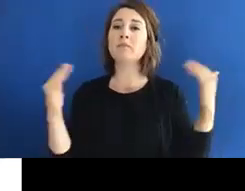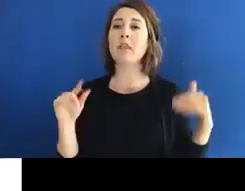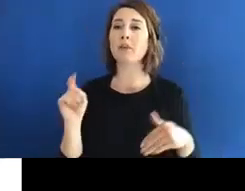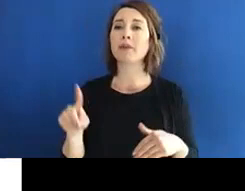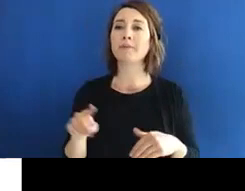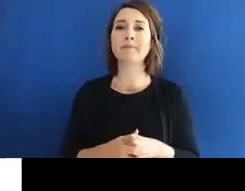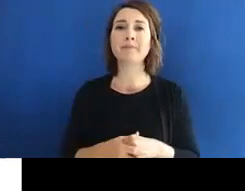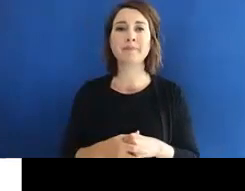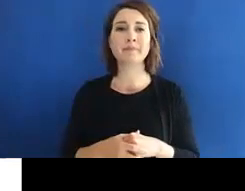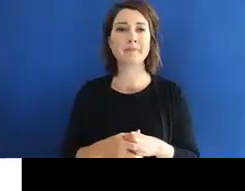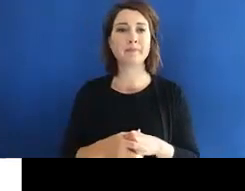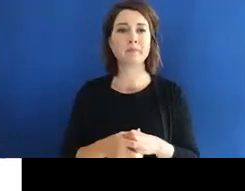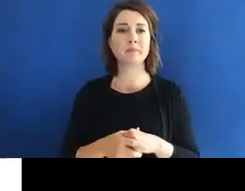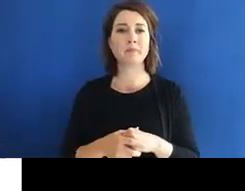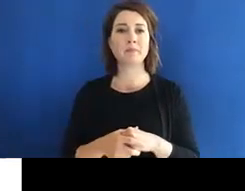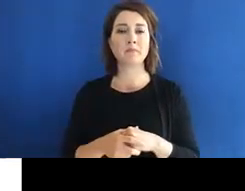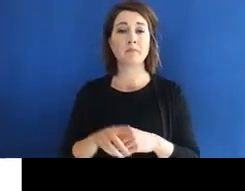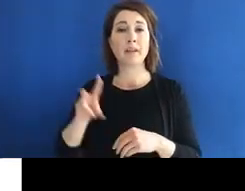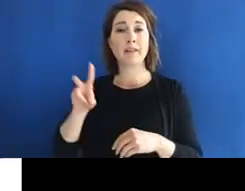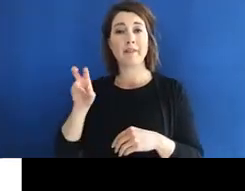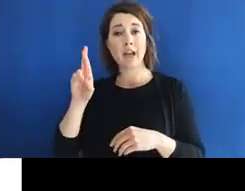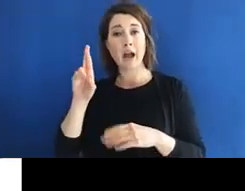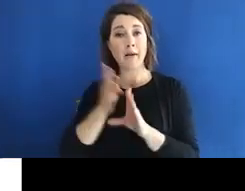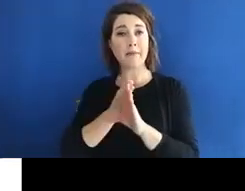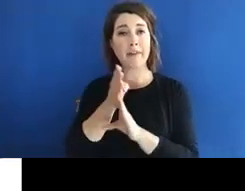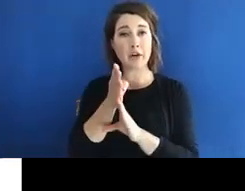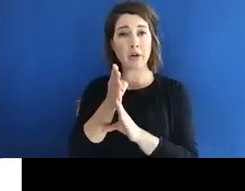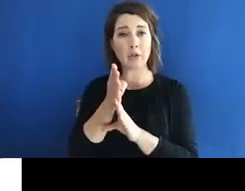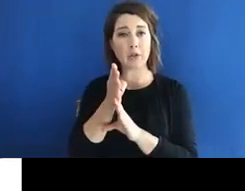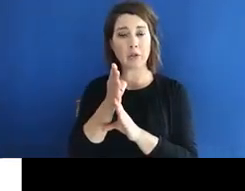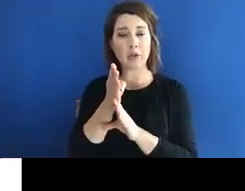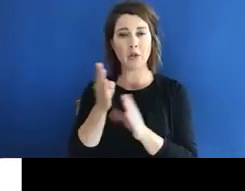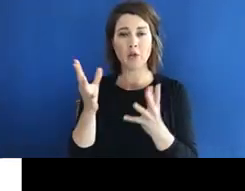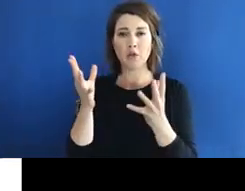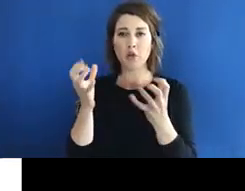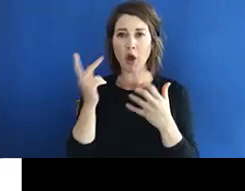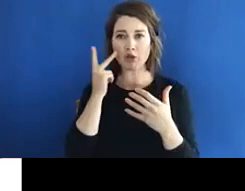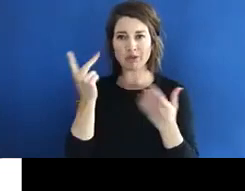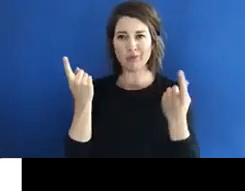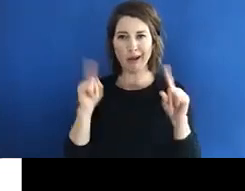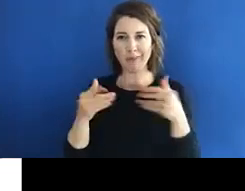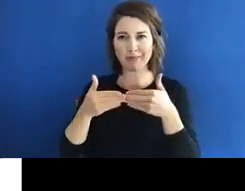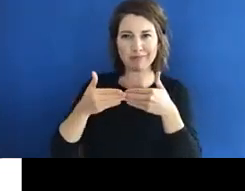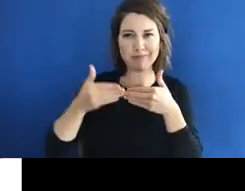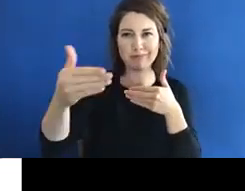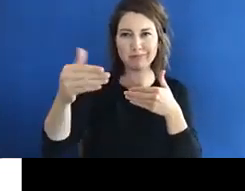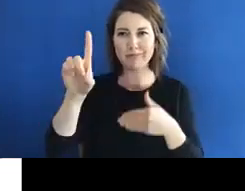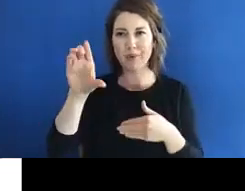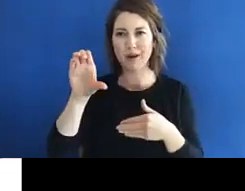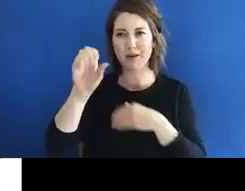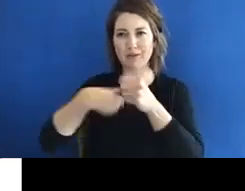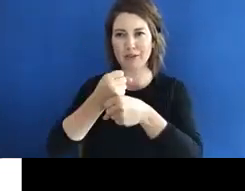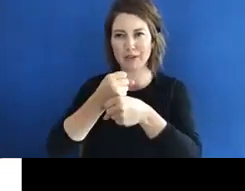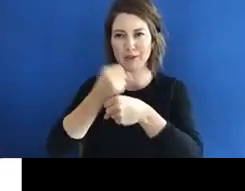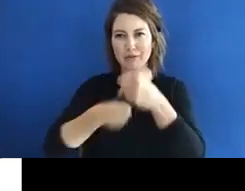Where would you like to see the field of vocational where would you like to see the field of vocational rehabilitation go and